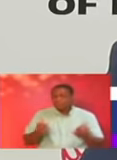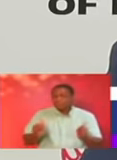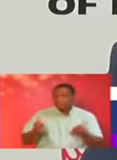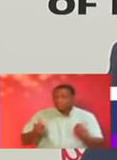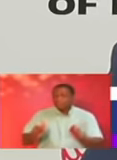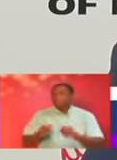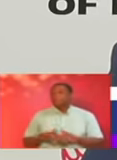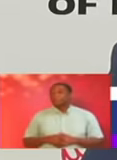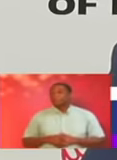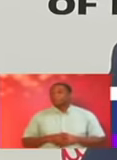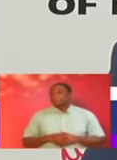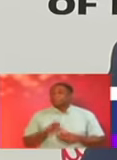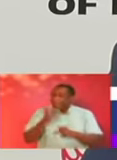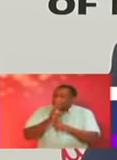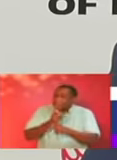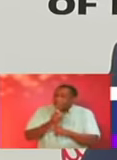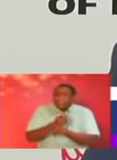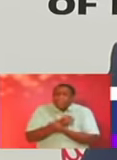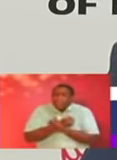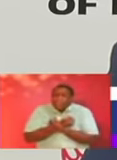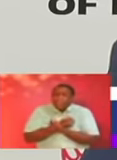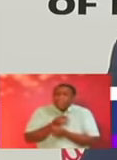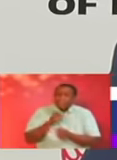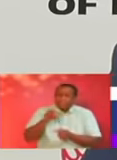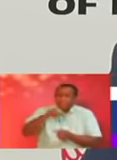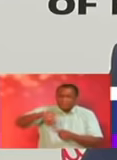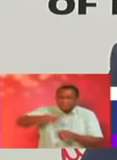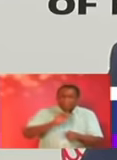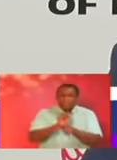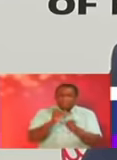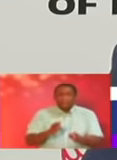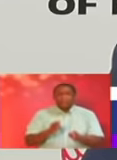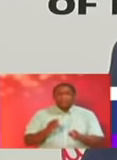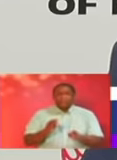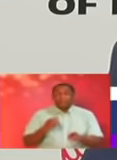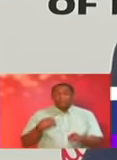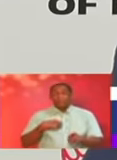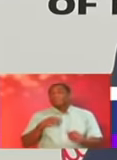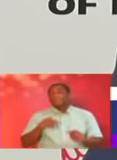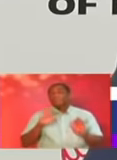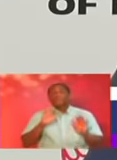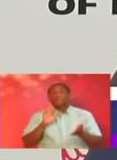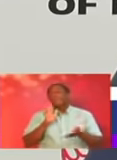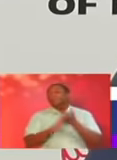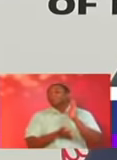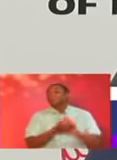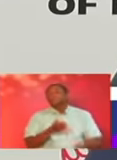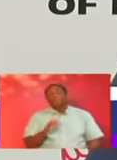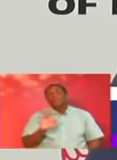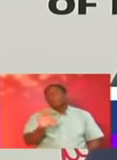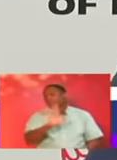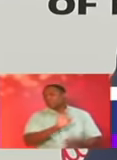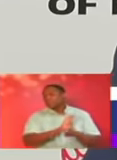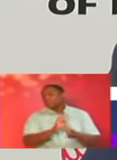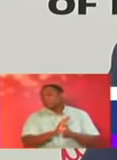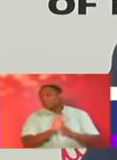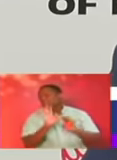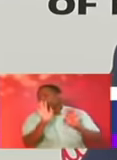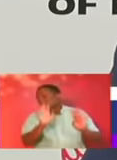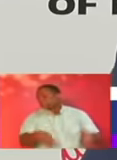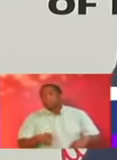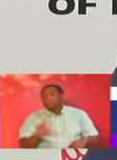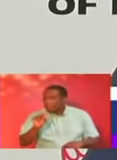so deeply for them that we are not giving up on them. We will never give up on them. We will continue to engage them, dialogue with